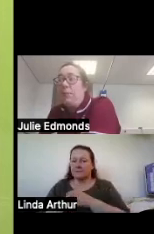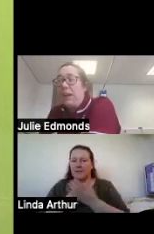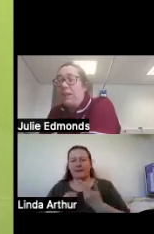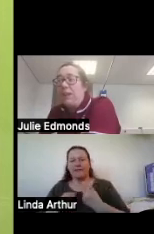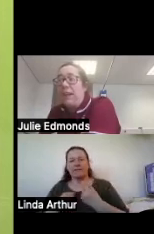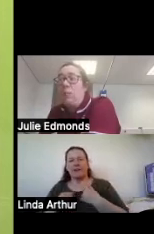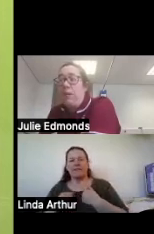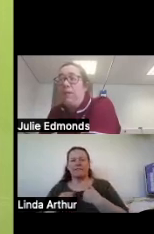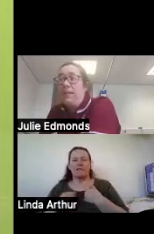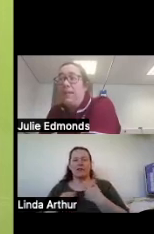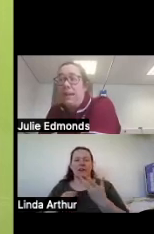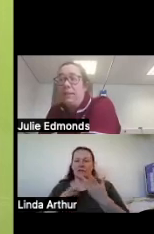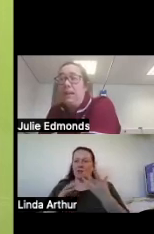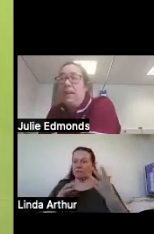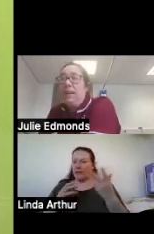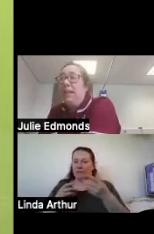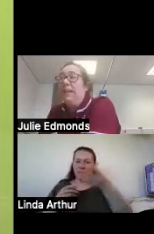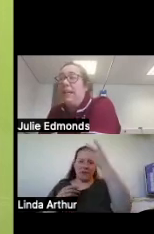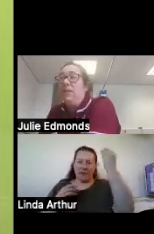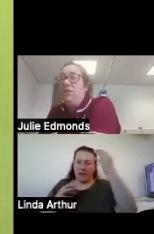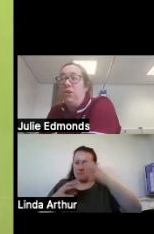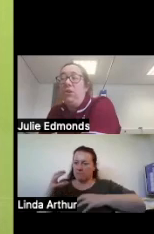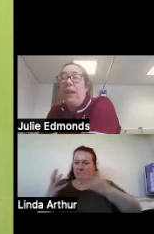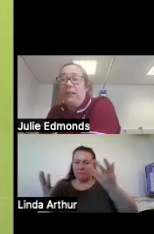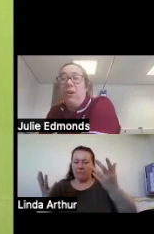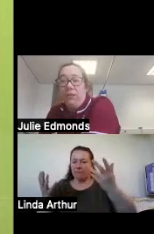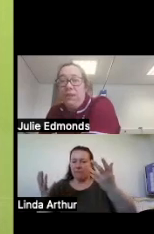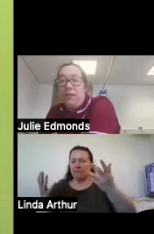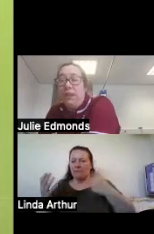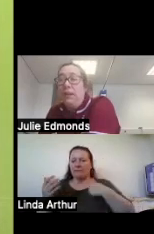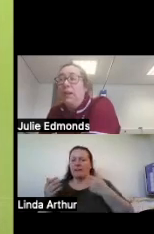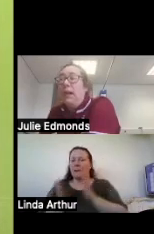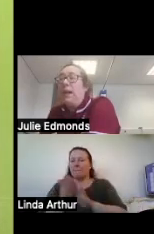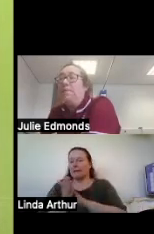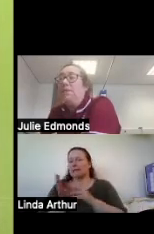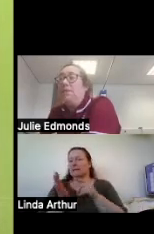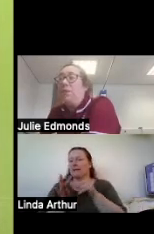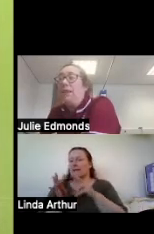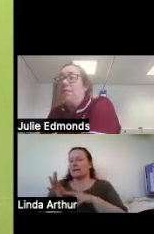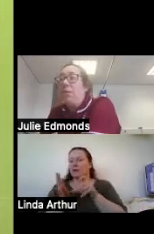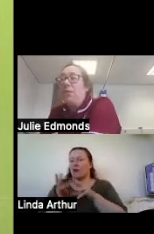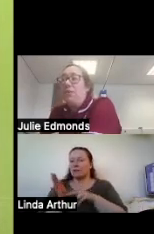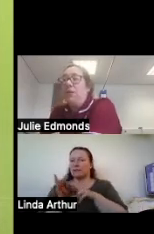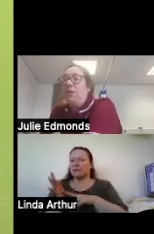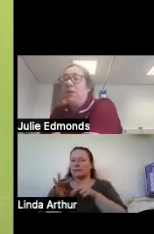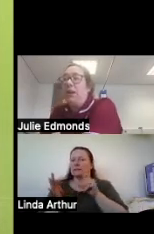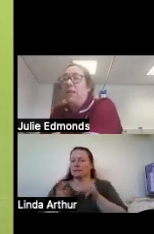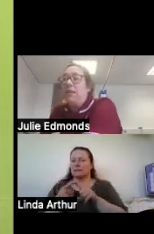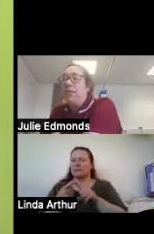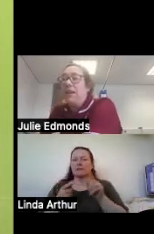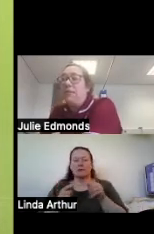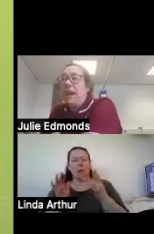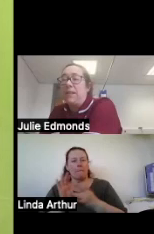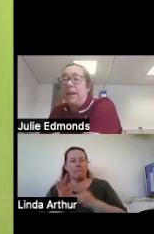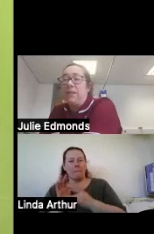any breakdown in any one of these steps can lead to incontinence. So it is important to, it